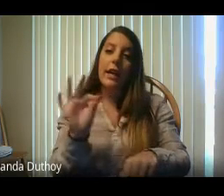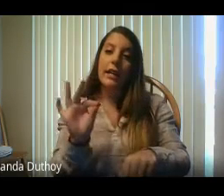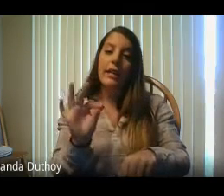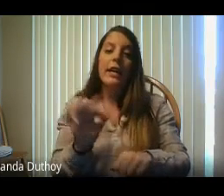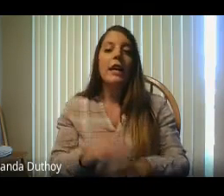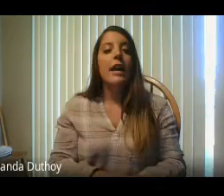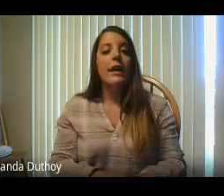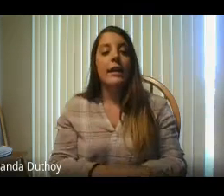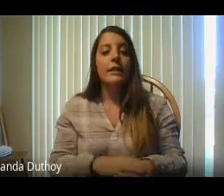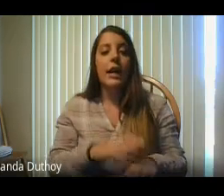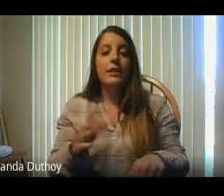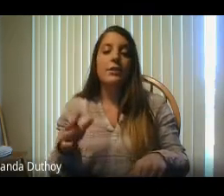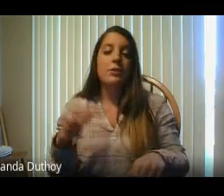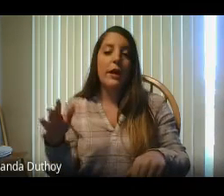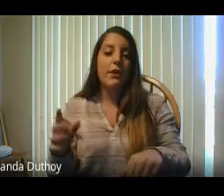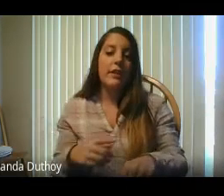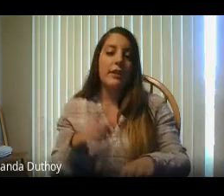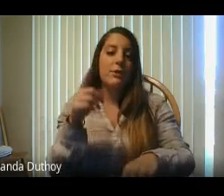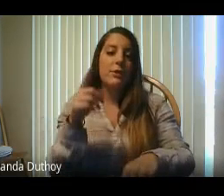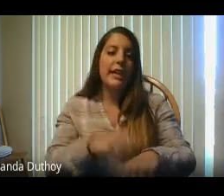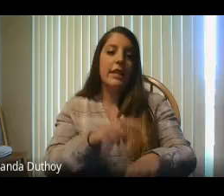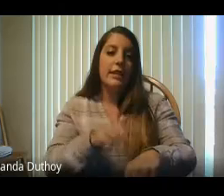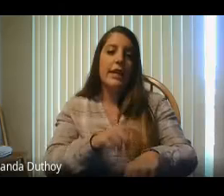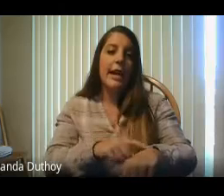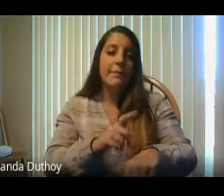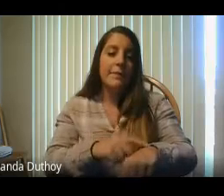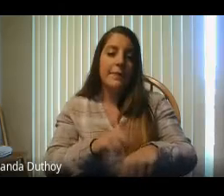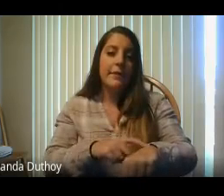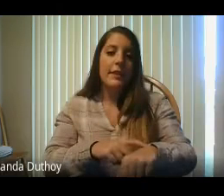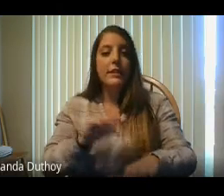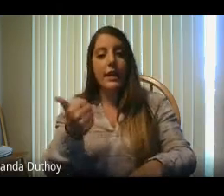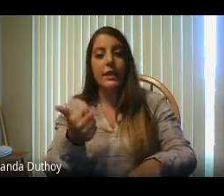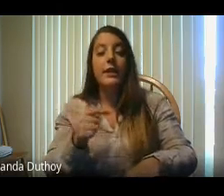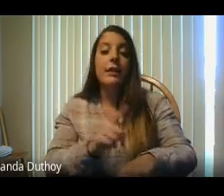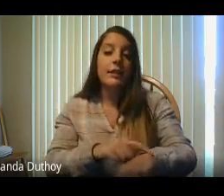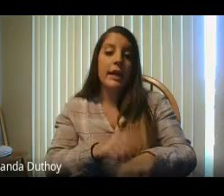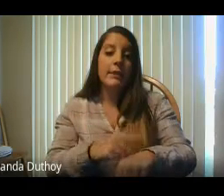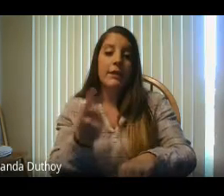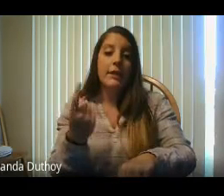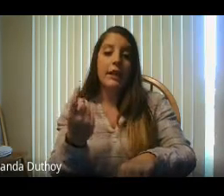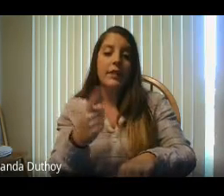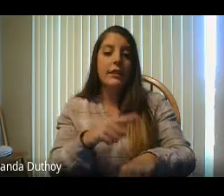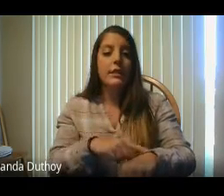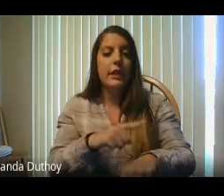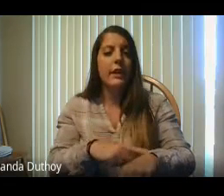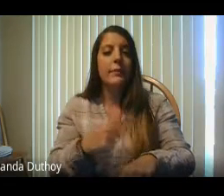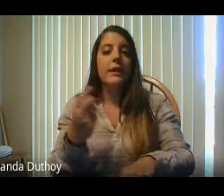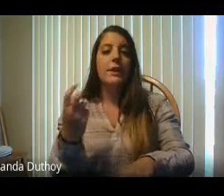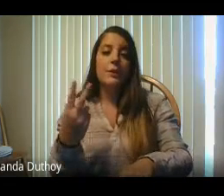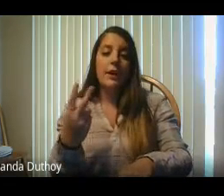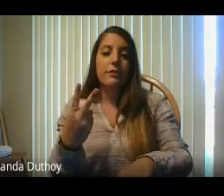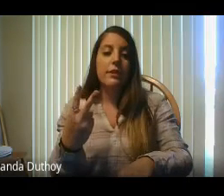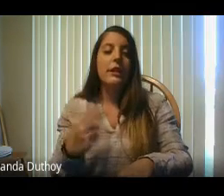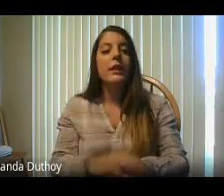8, 9. And then 10 through 12, you sign time, 10, time, 11,